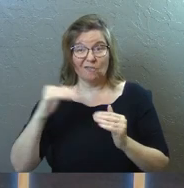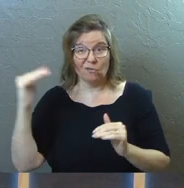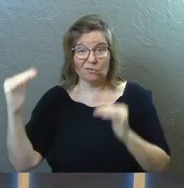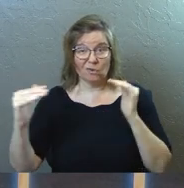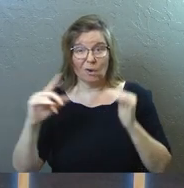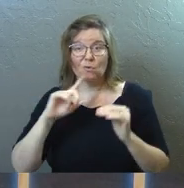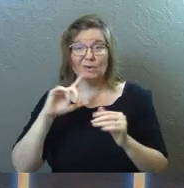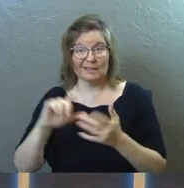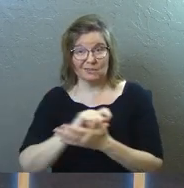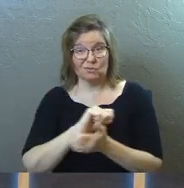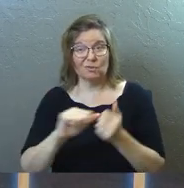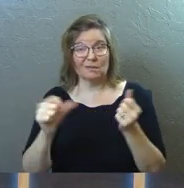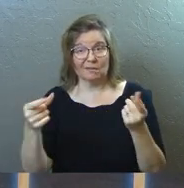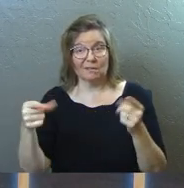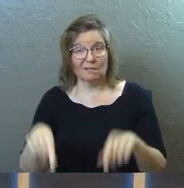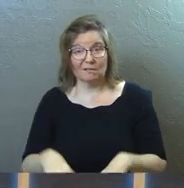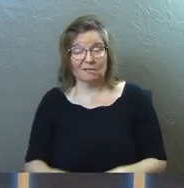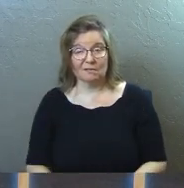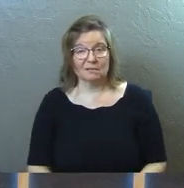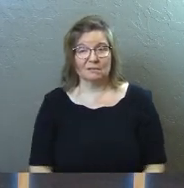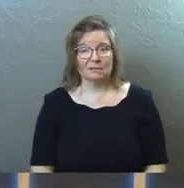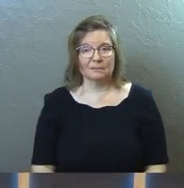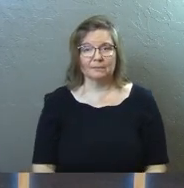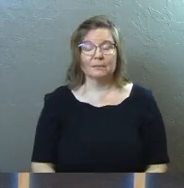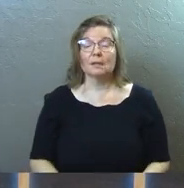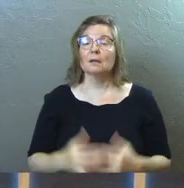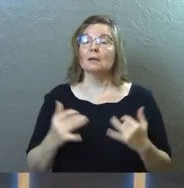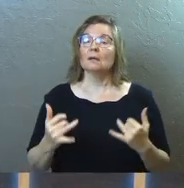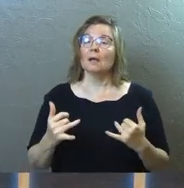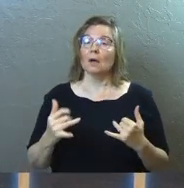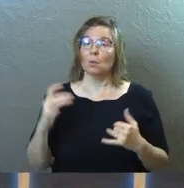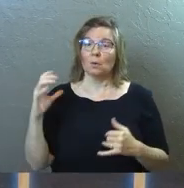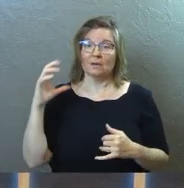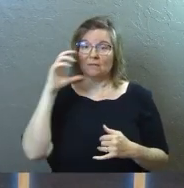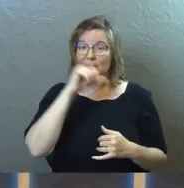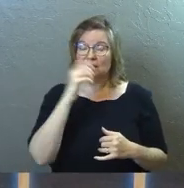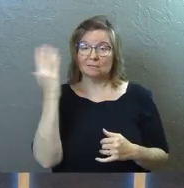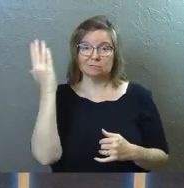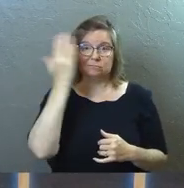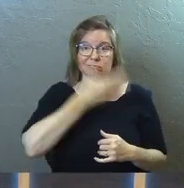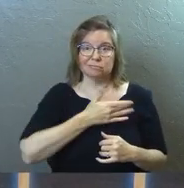real destruction starts to come in. So not only have we missed the heart, say you're sorry,